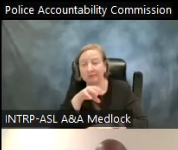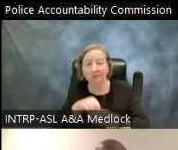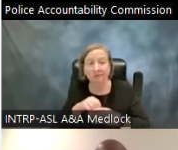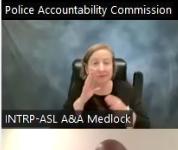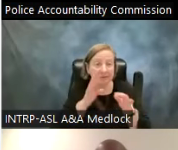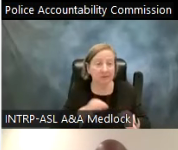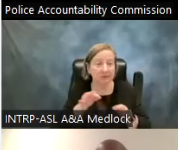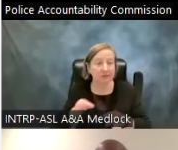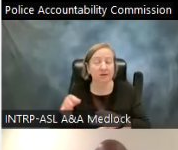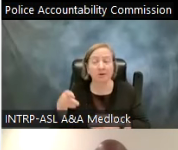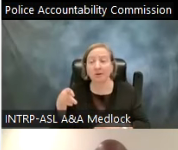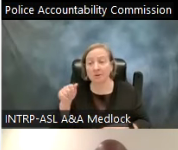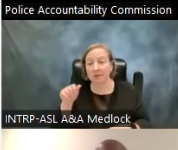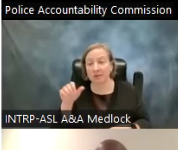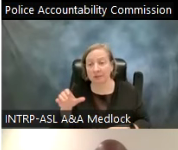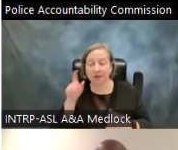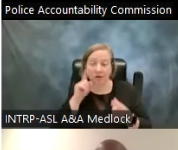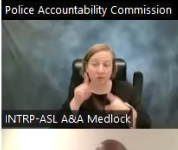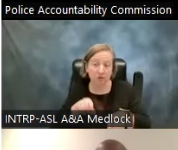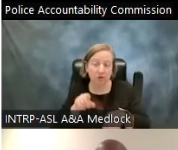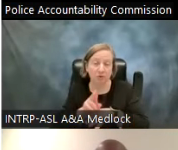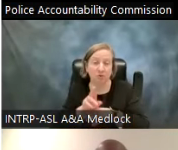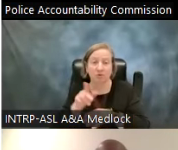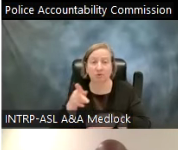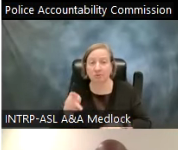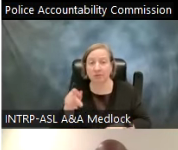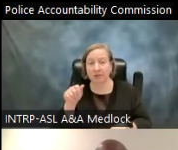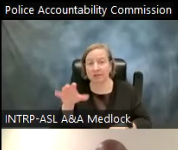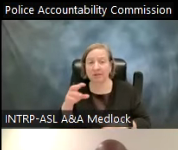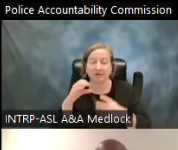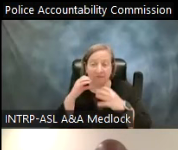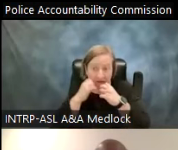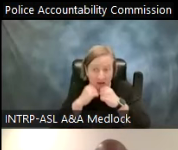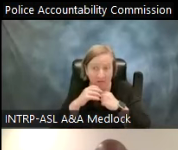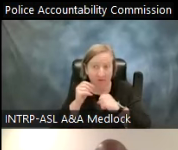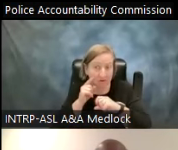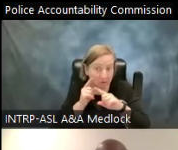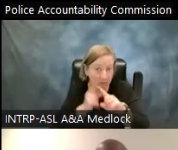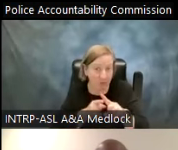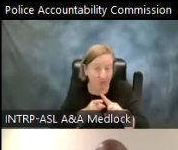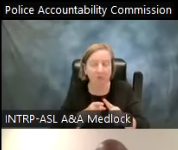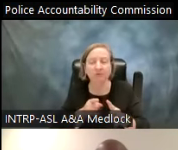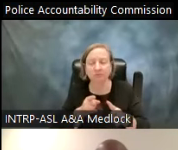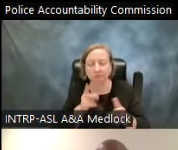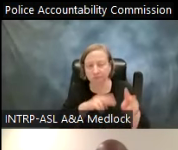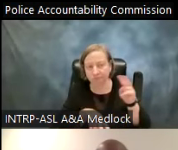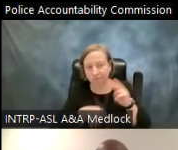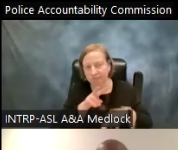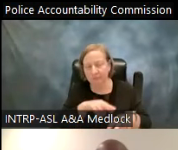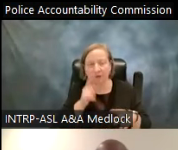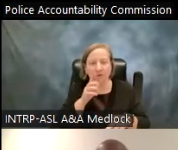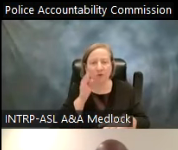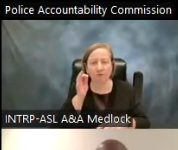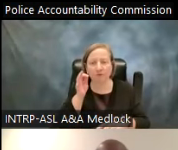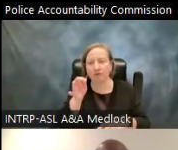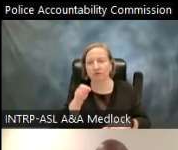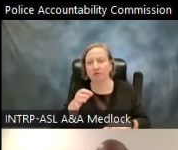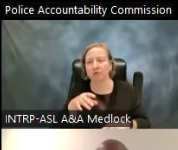decision, the PAC agreed to use the PAC values and goals as a reference point for future